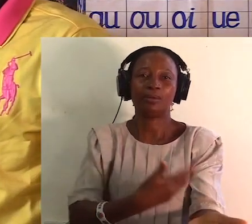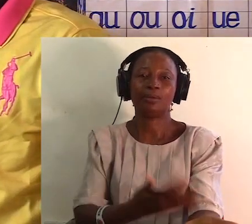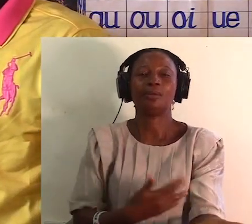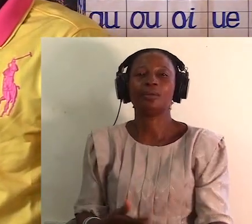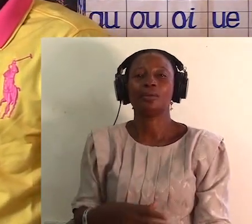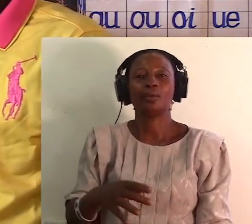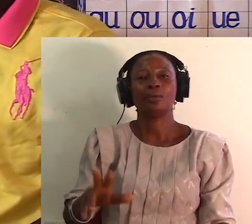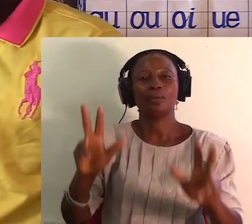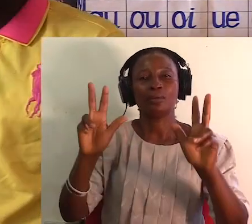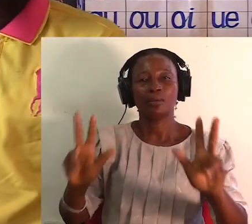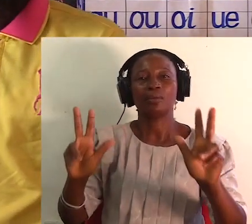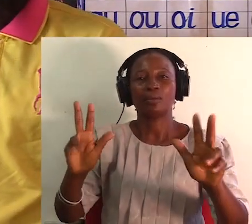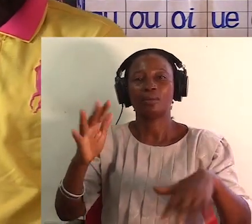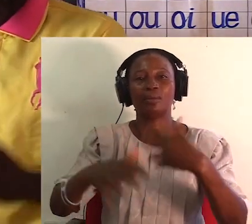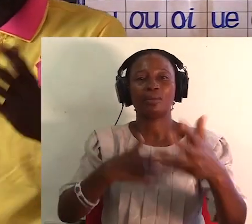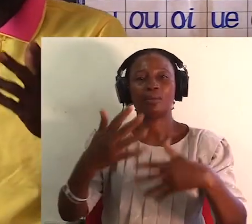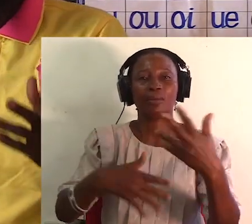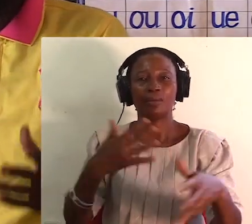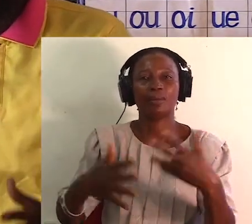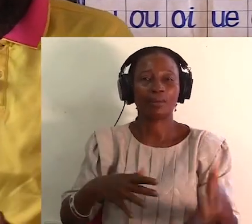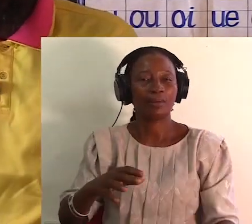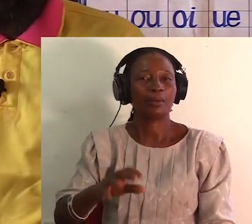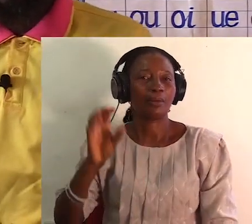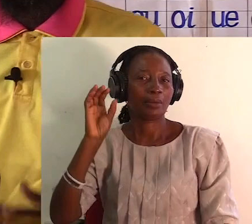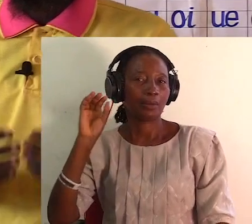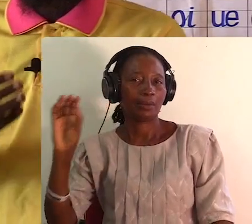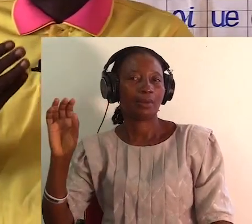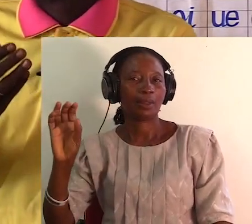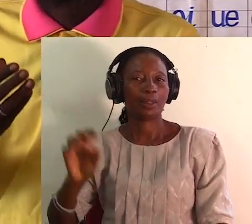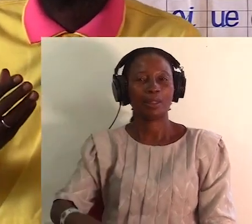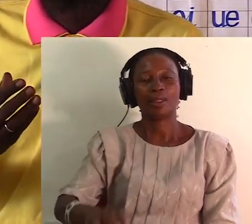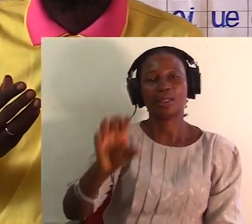While they are playing, they hear a